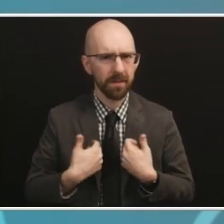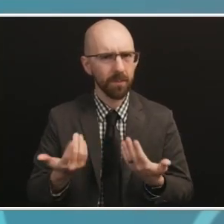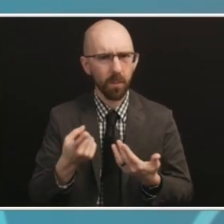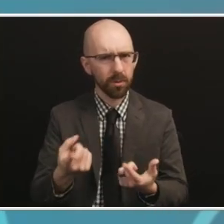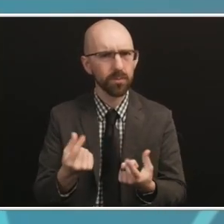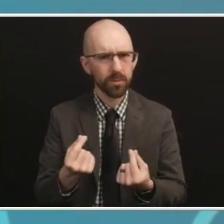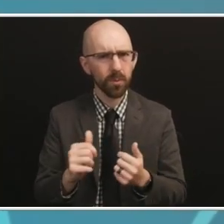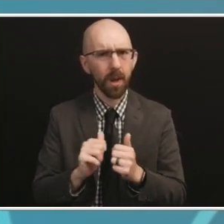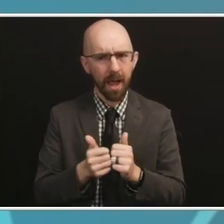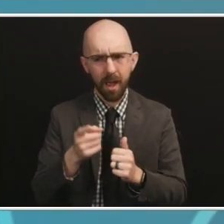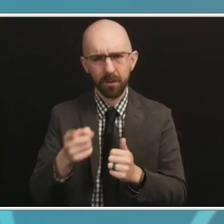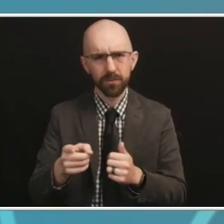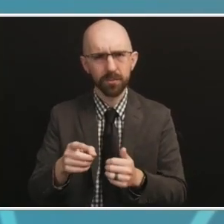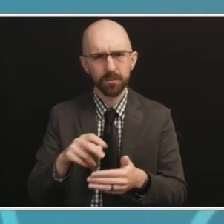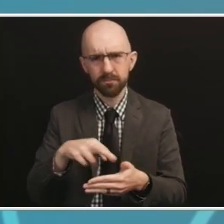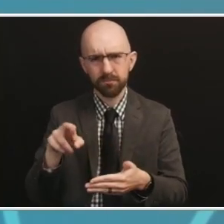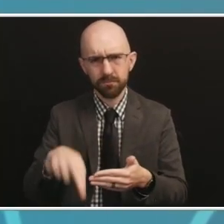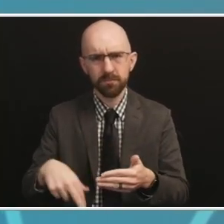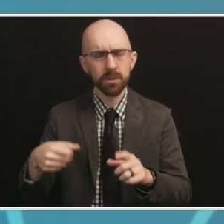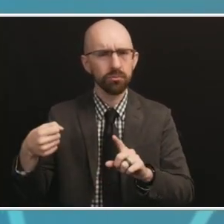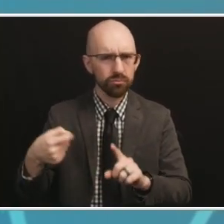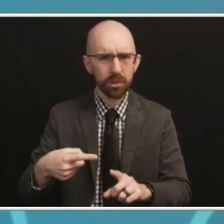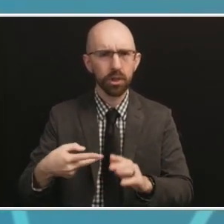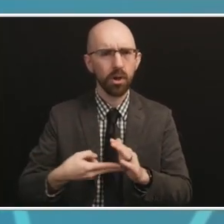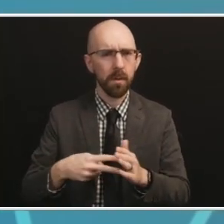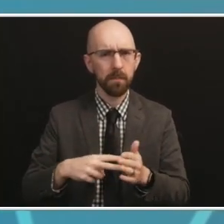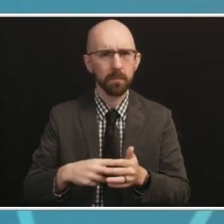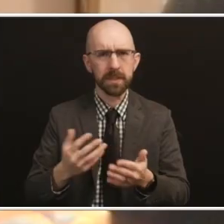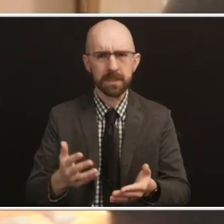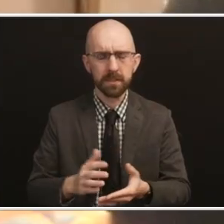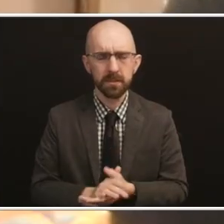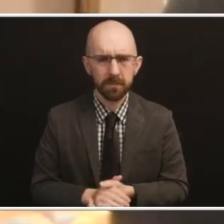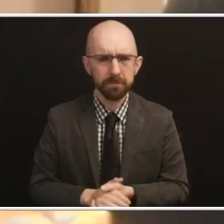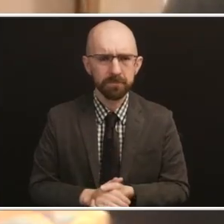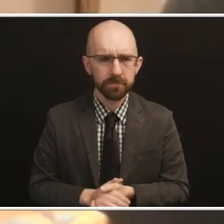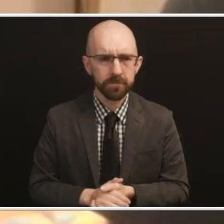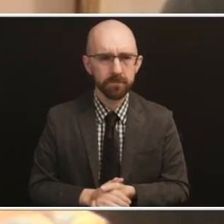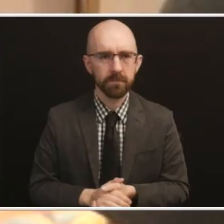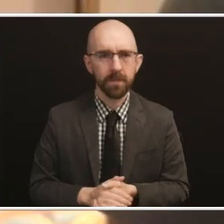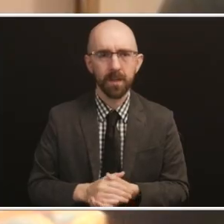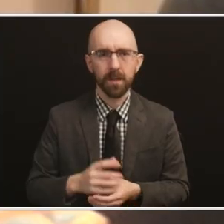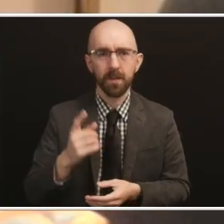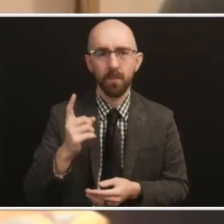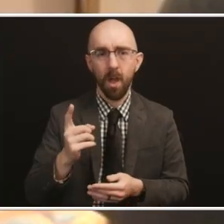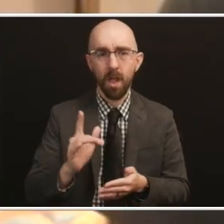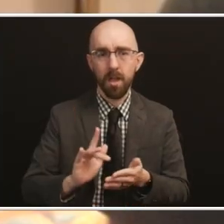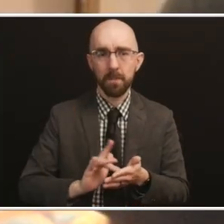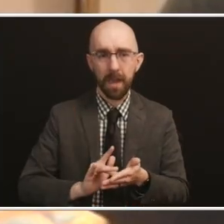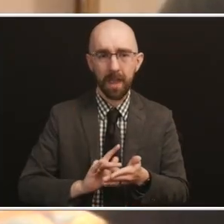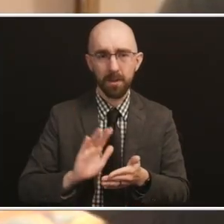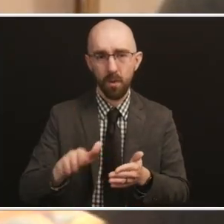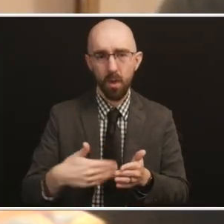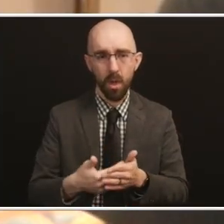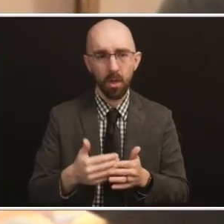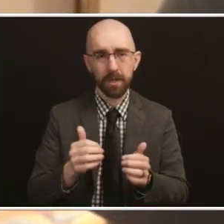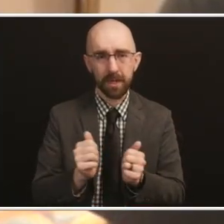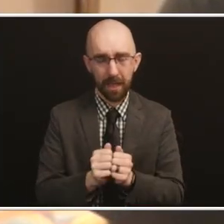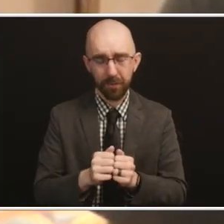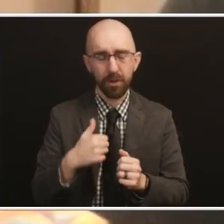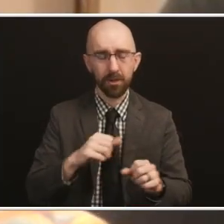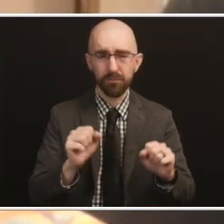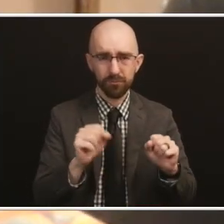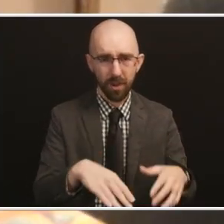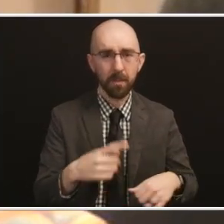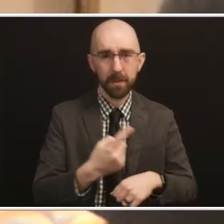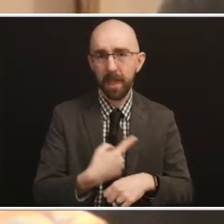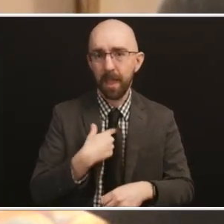wind up triggering your own seizure intentionally? For one, dropping medications altogether, because days I forgot them were